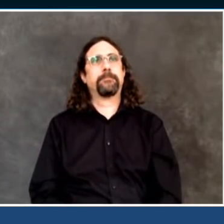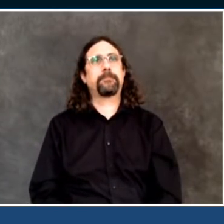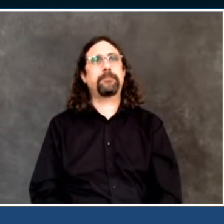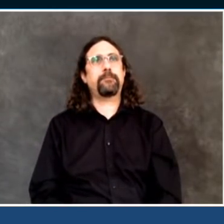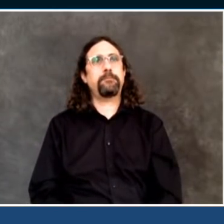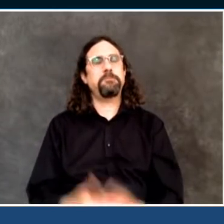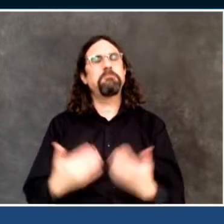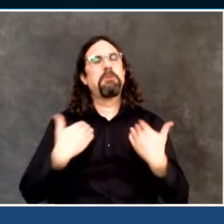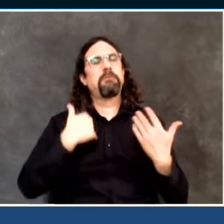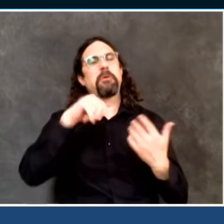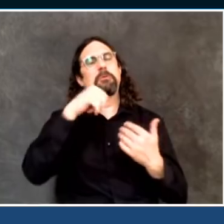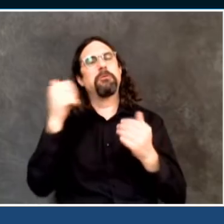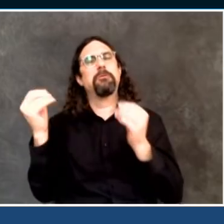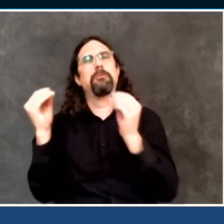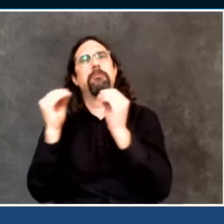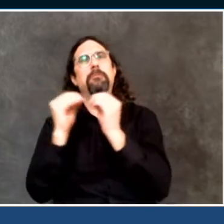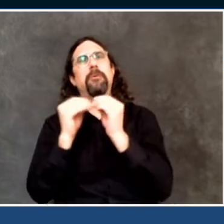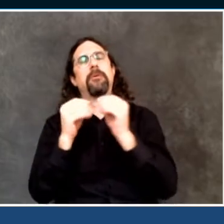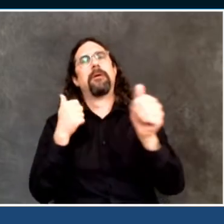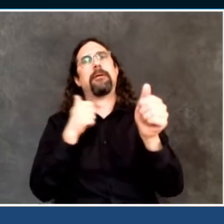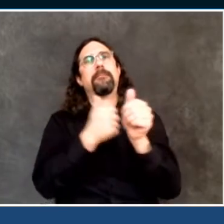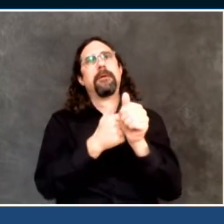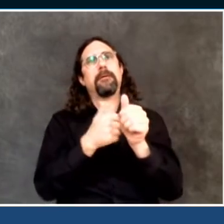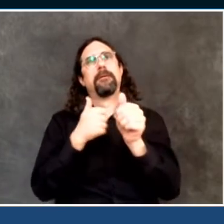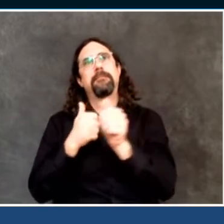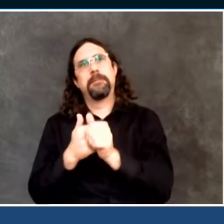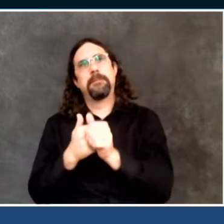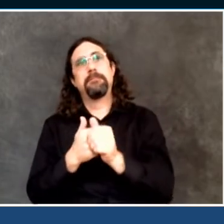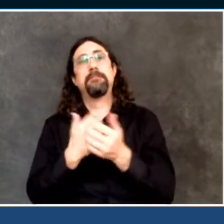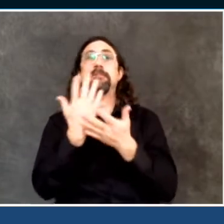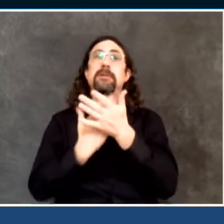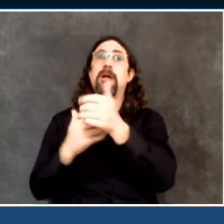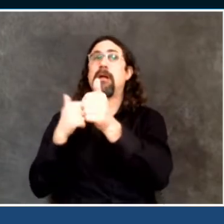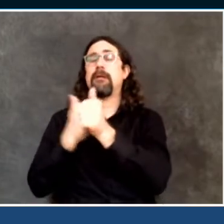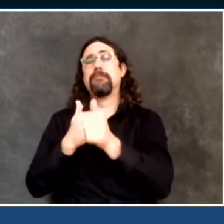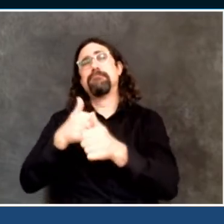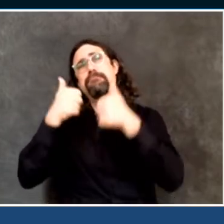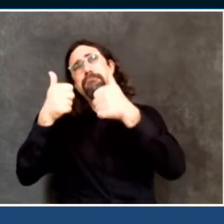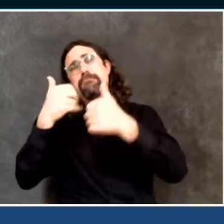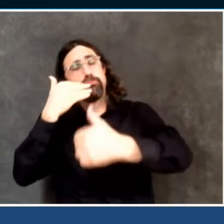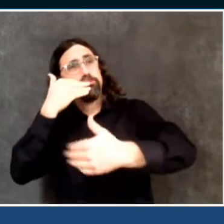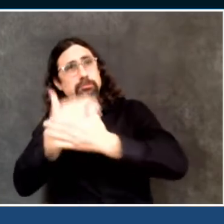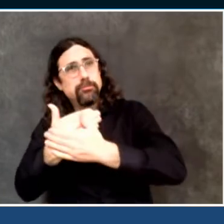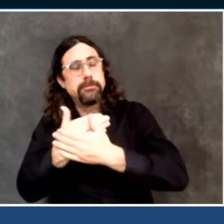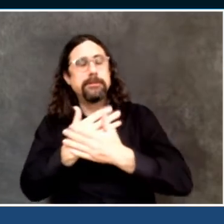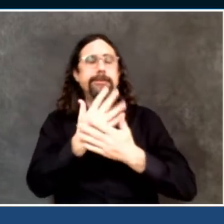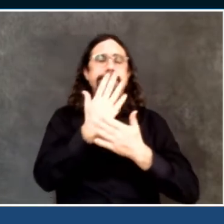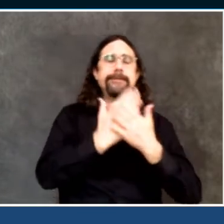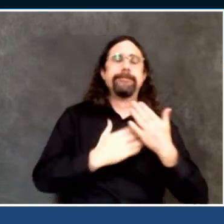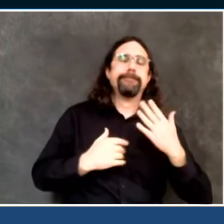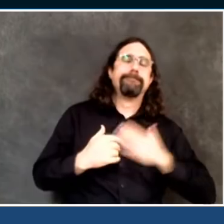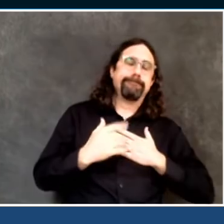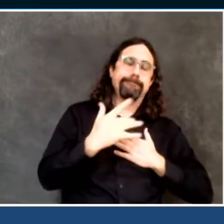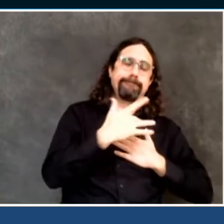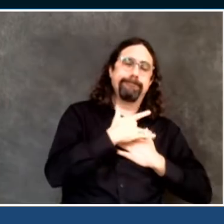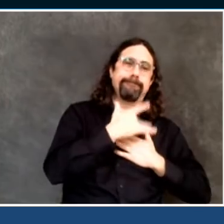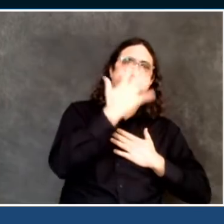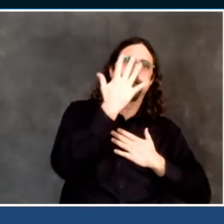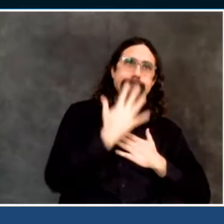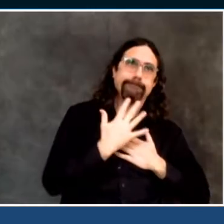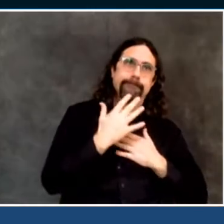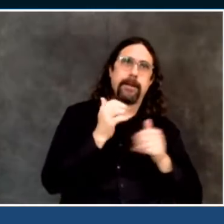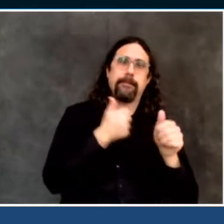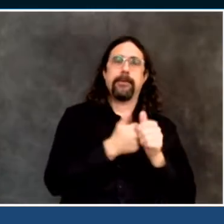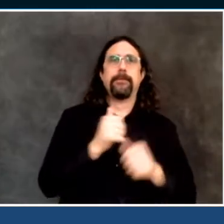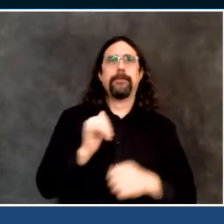very tough and raise very important questions about what's really going on. But one that's good is